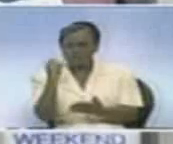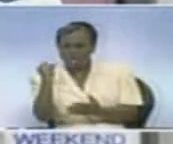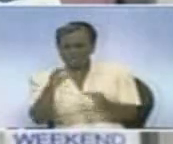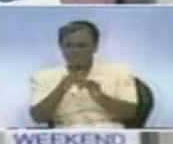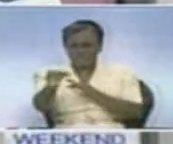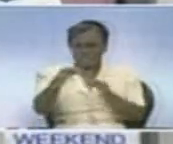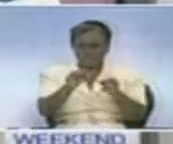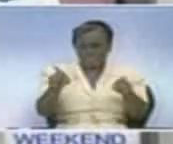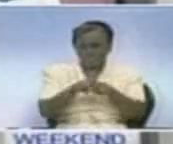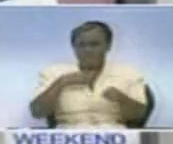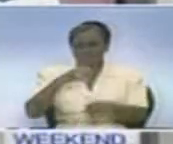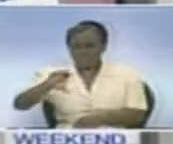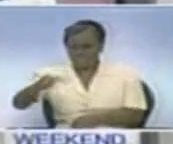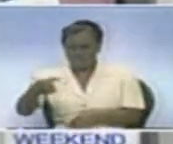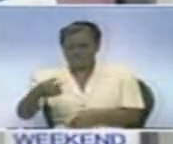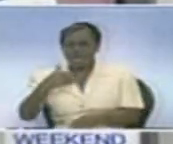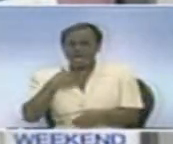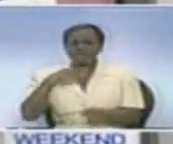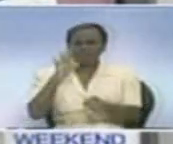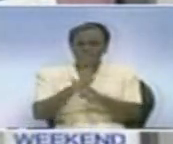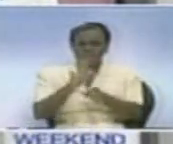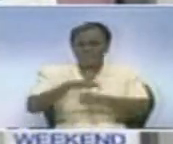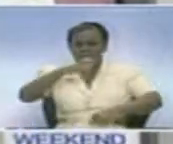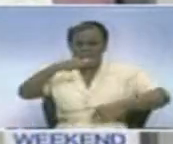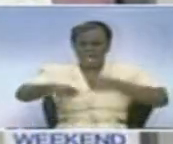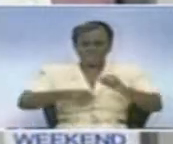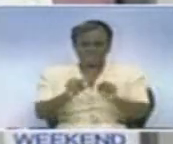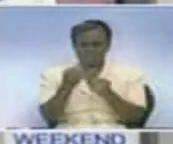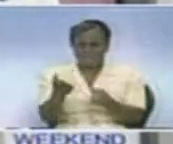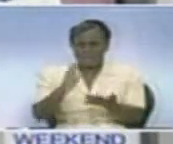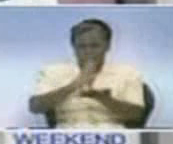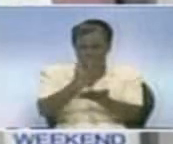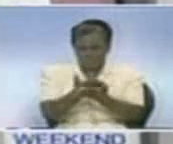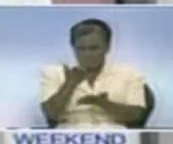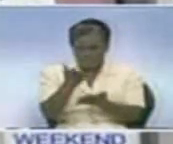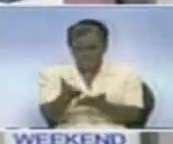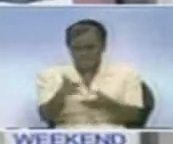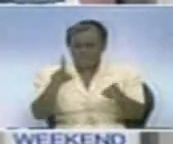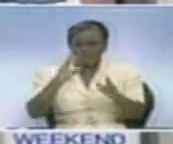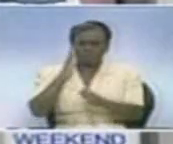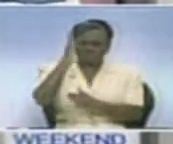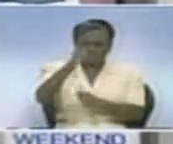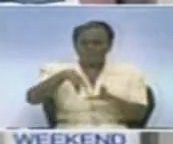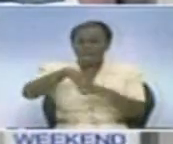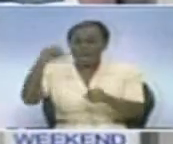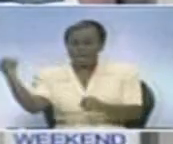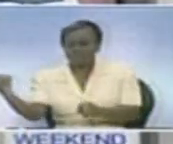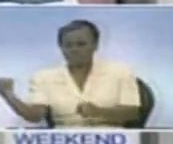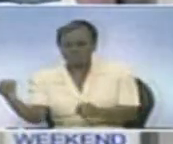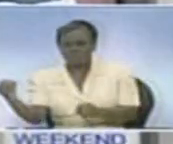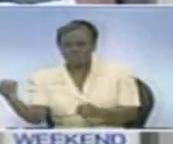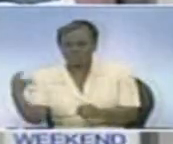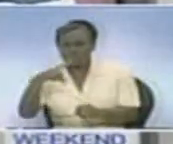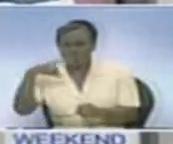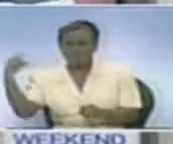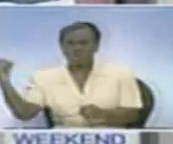then there's a town where a lot of activity takes place. Between there and as you are going out to